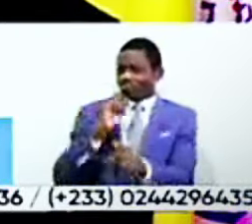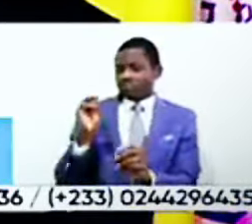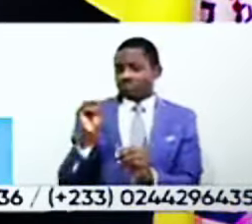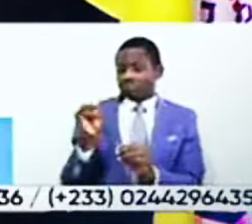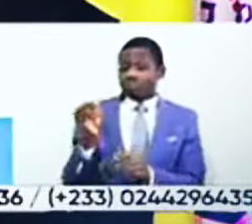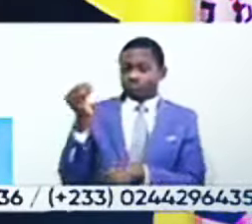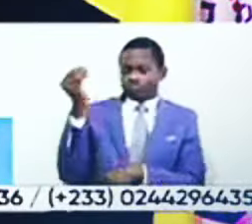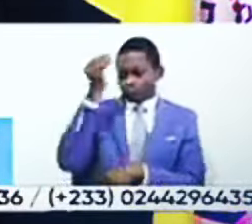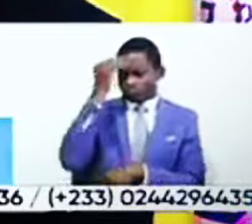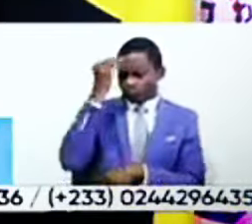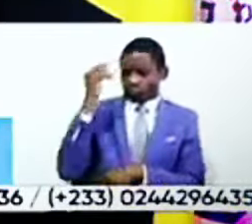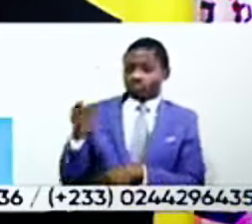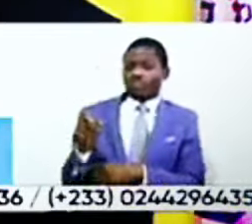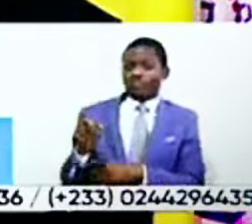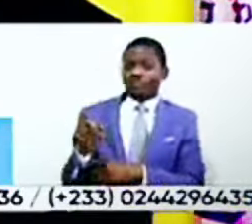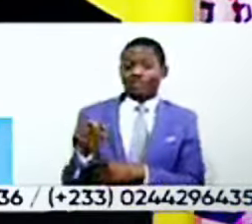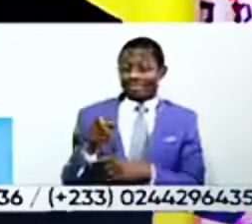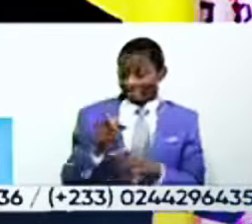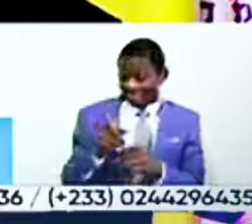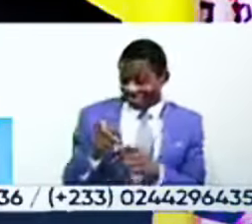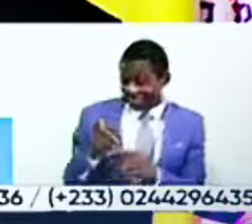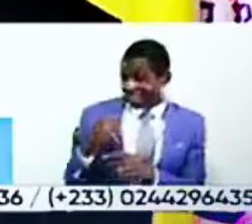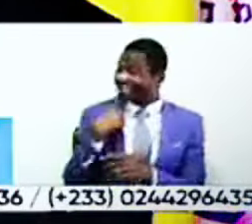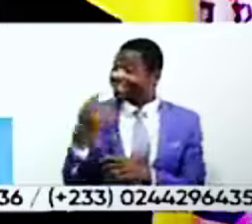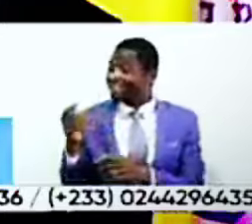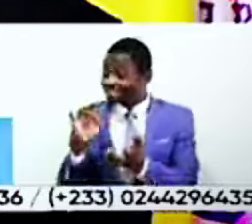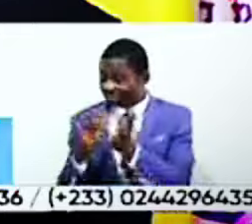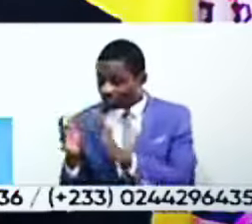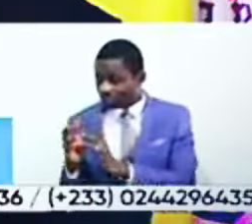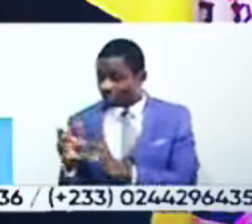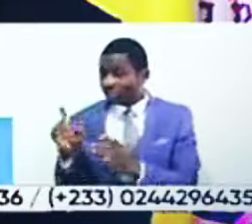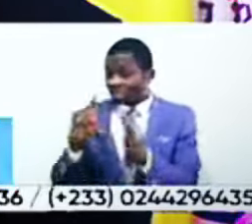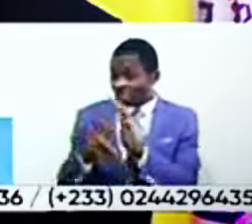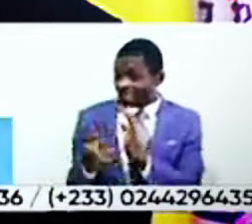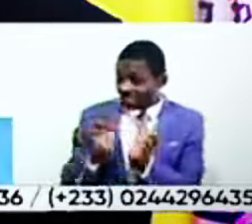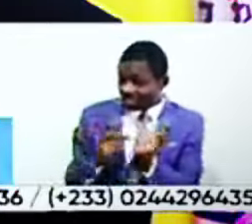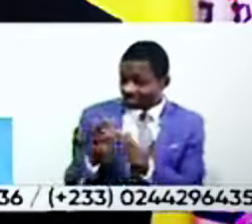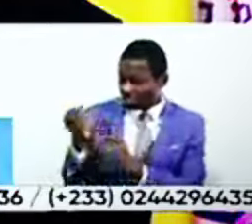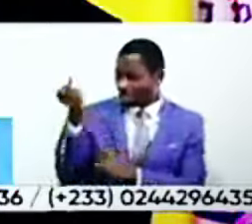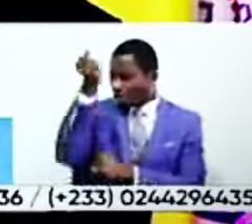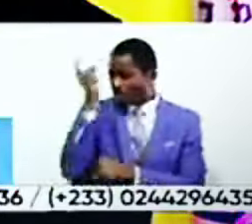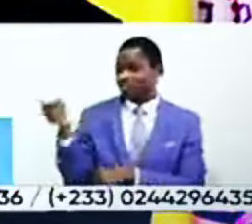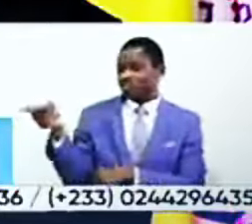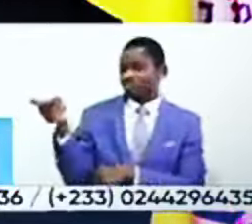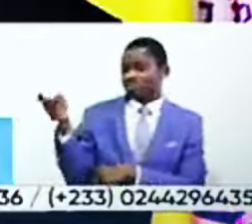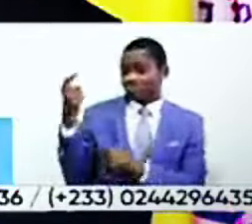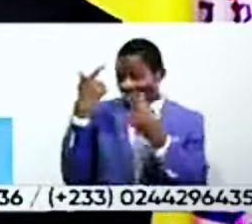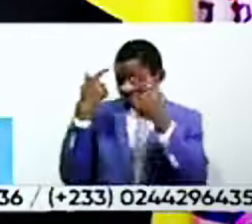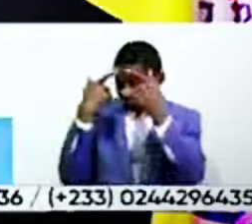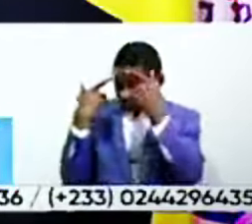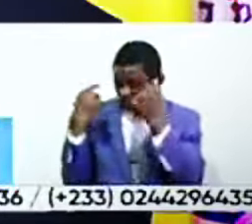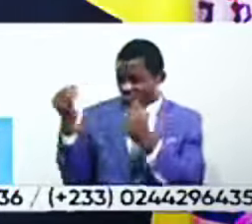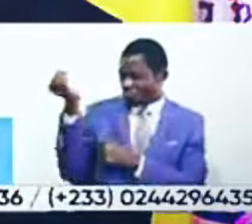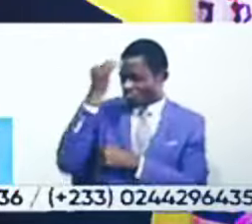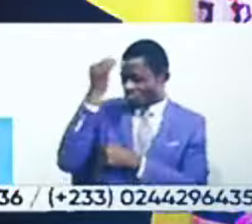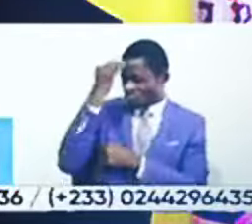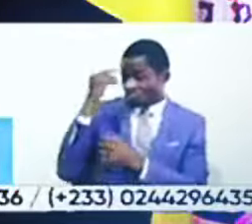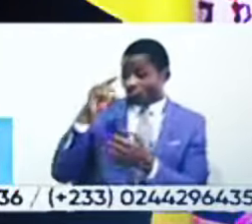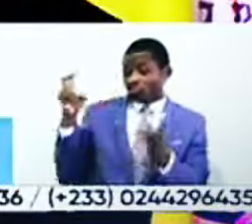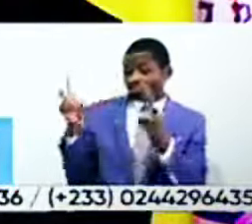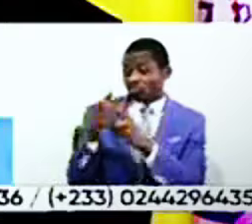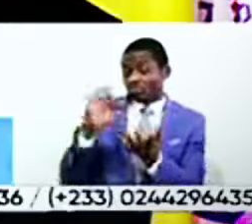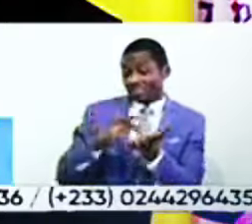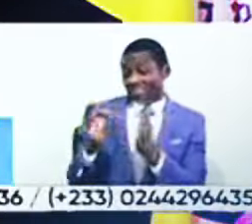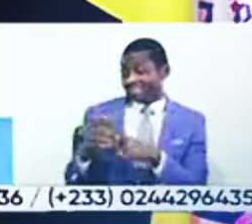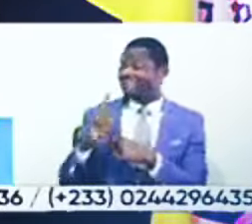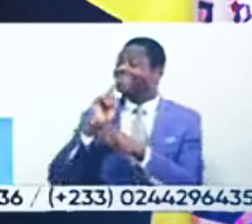As he was saying that, Jesus understood him. And his answer to Nicodemus is that, do